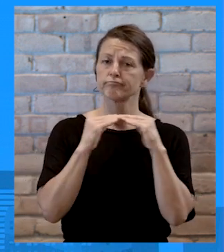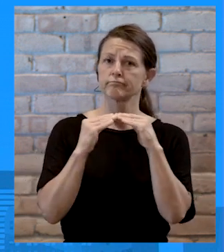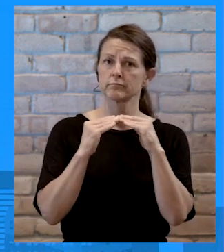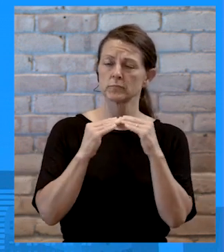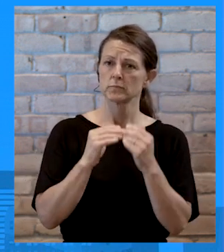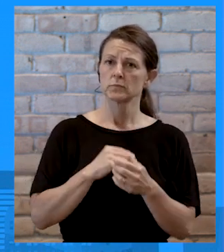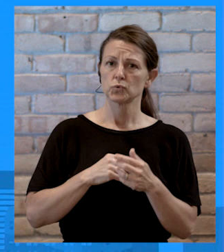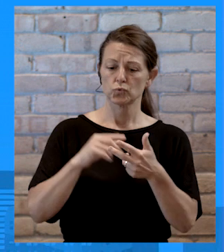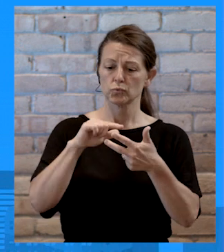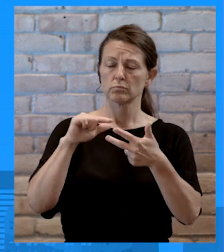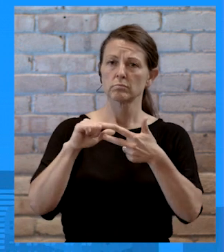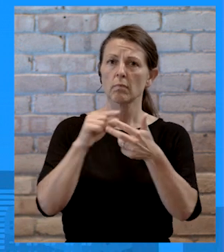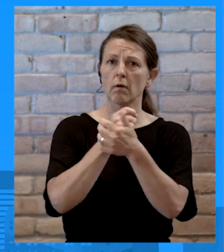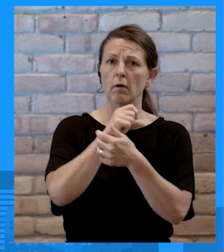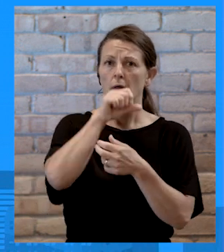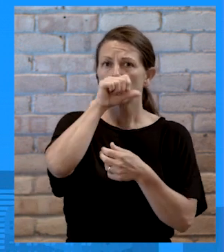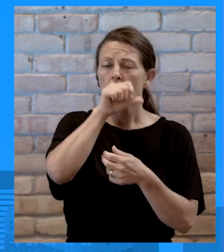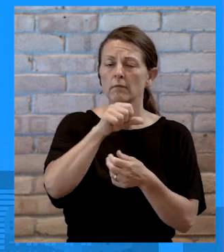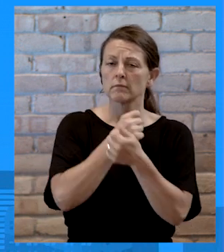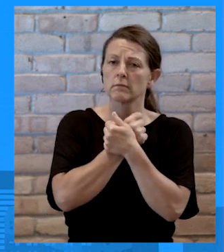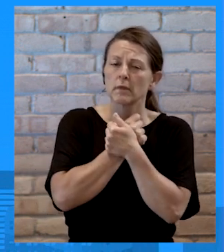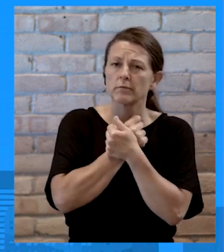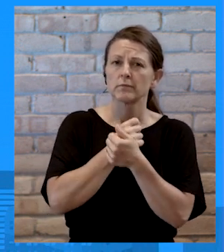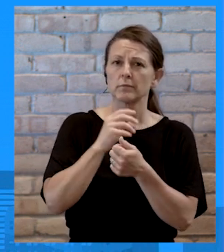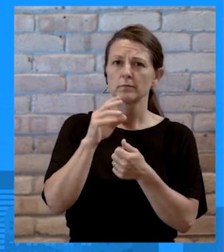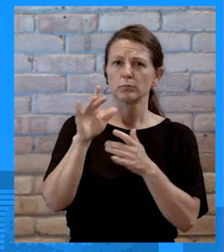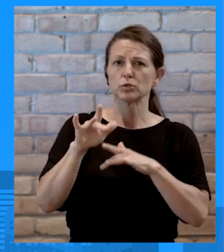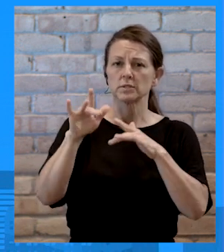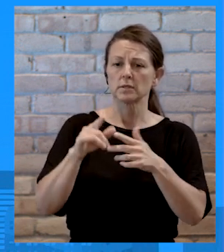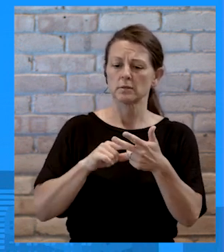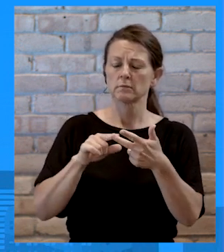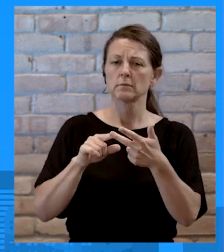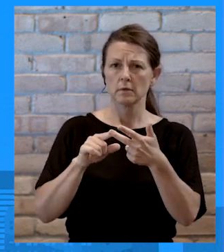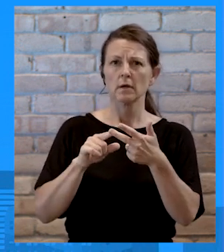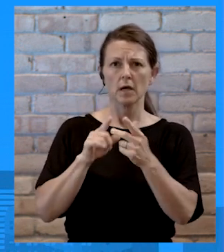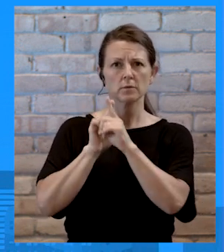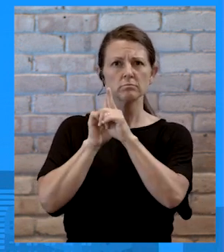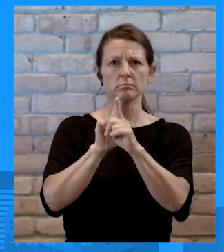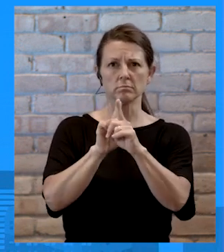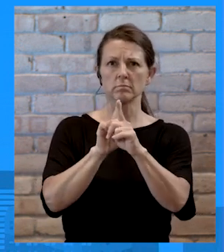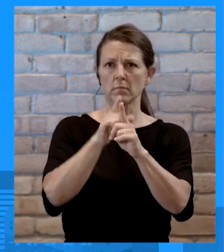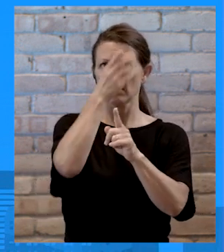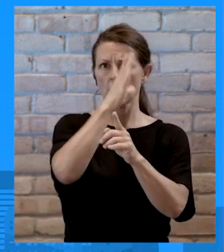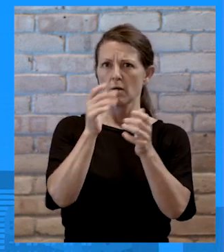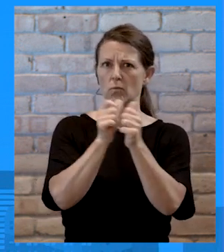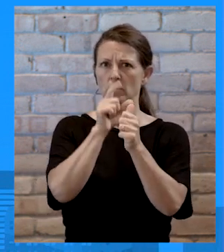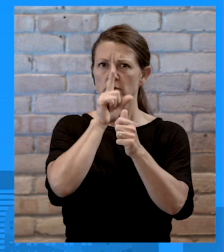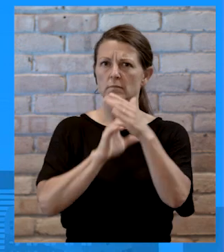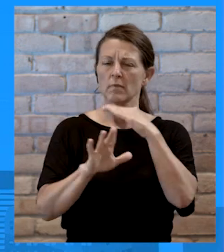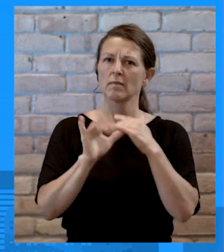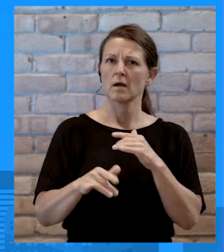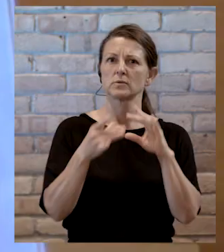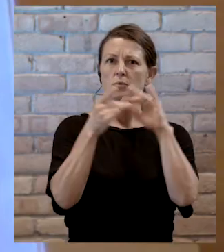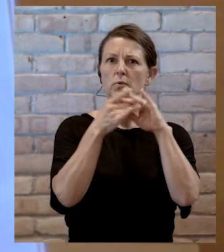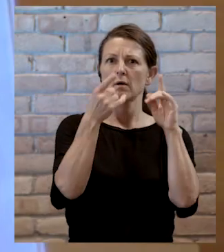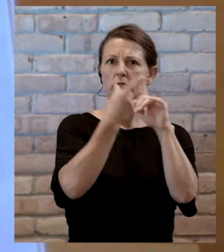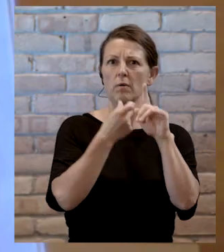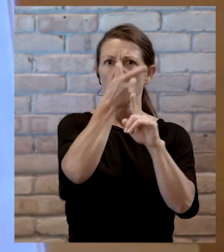mercy, and to walk humbly with your God. This is the word of the Lord. Thanks be to